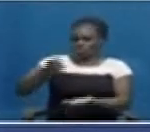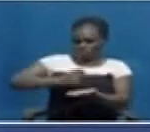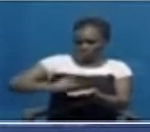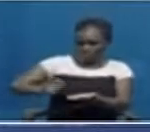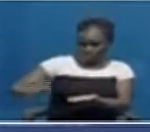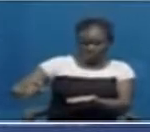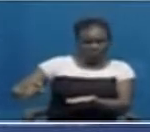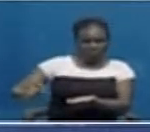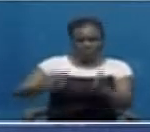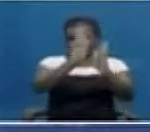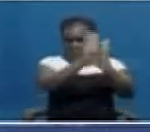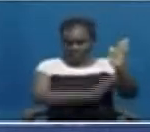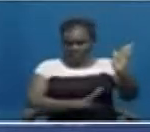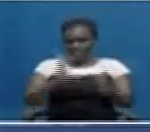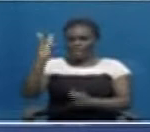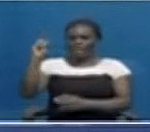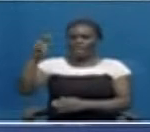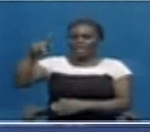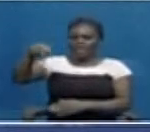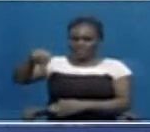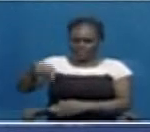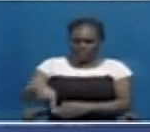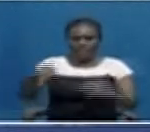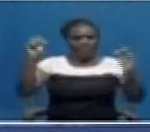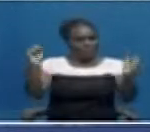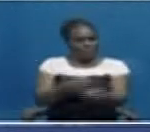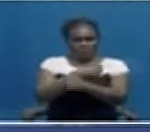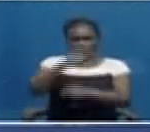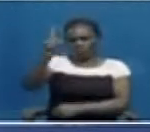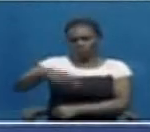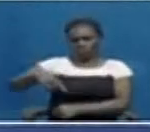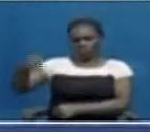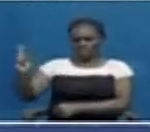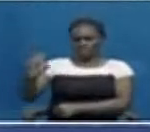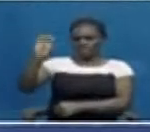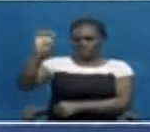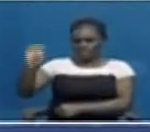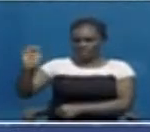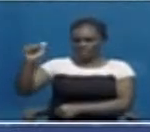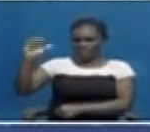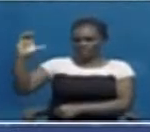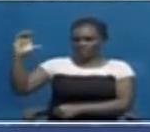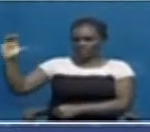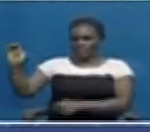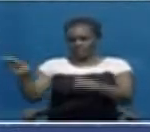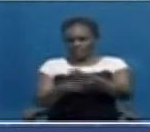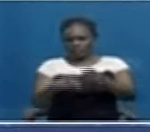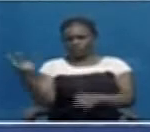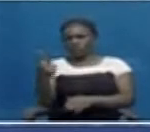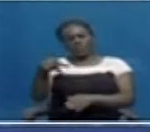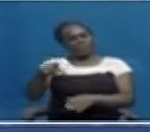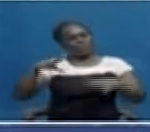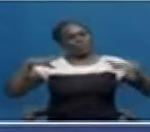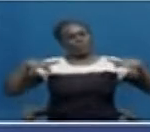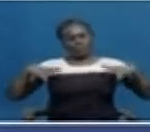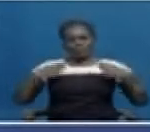bill. Well, MPs will not have their way entirely, and the EACC CEO and his deputy can now rest